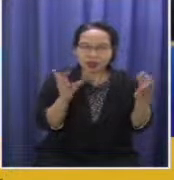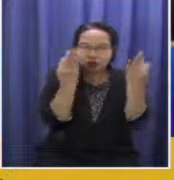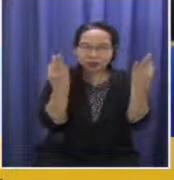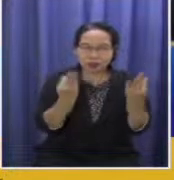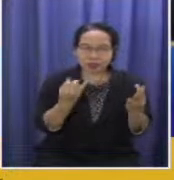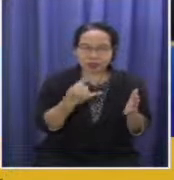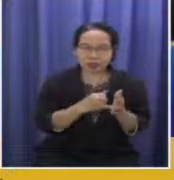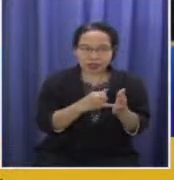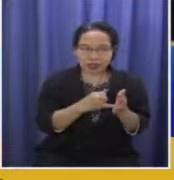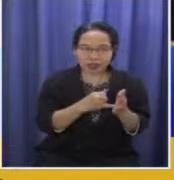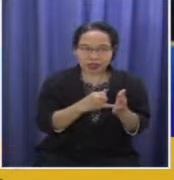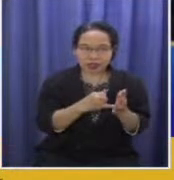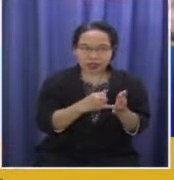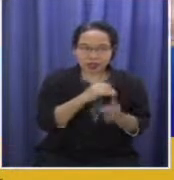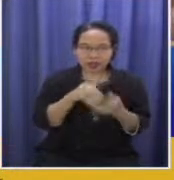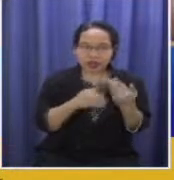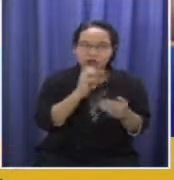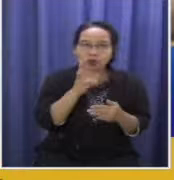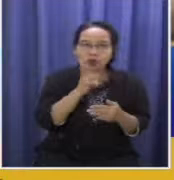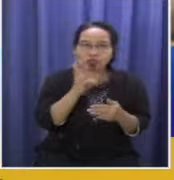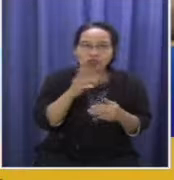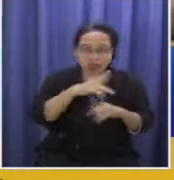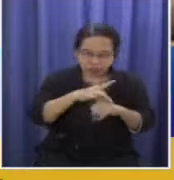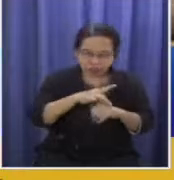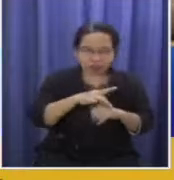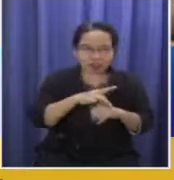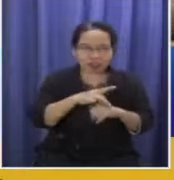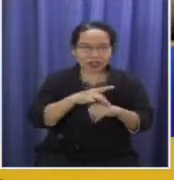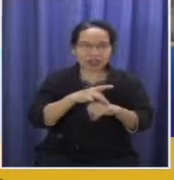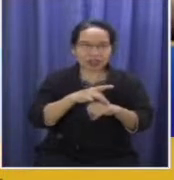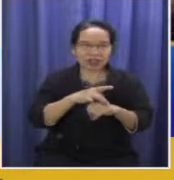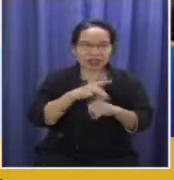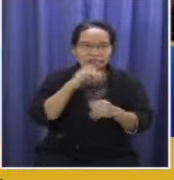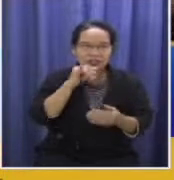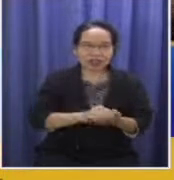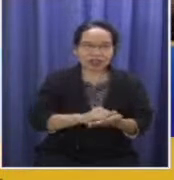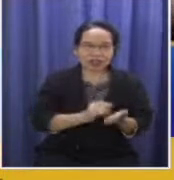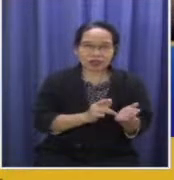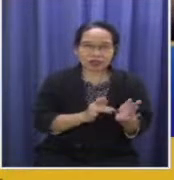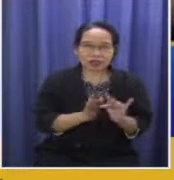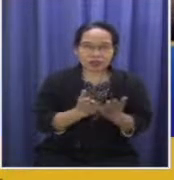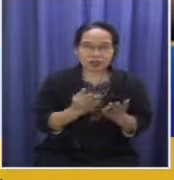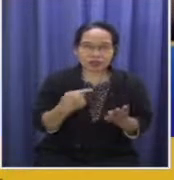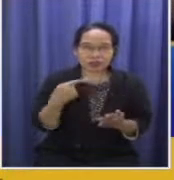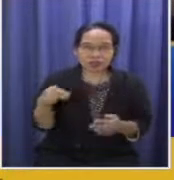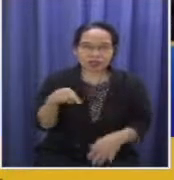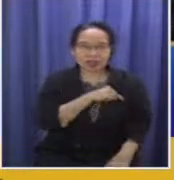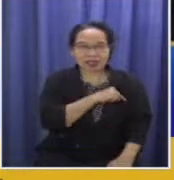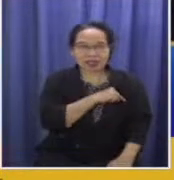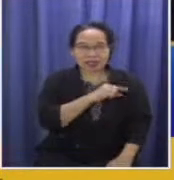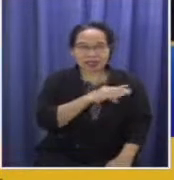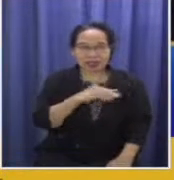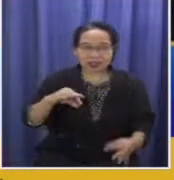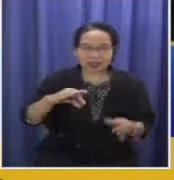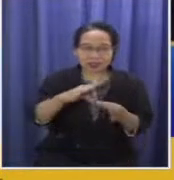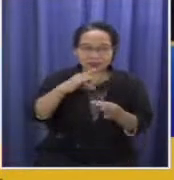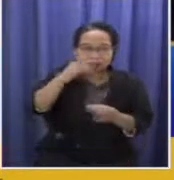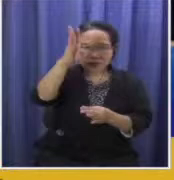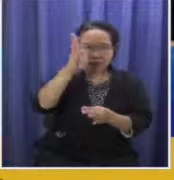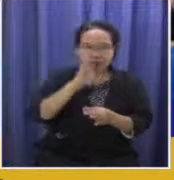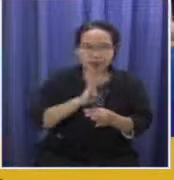it is all water. That is what the Bible tells us. And the Spirit of